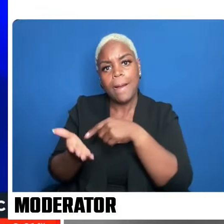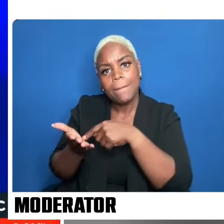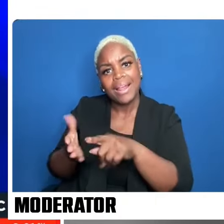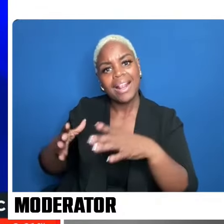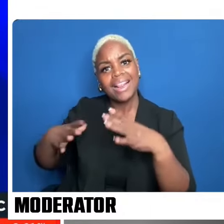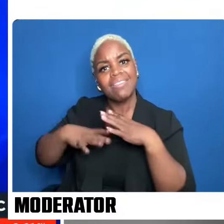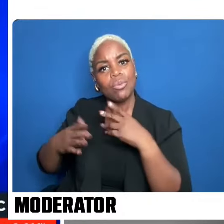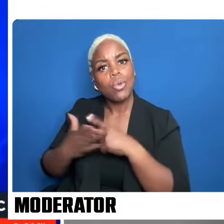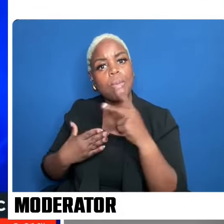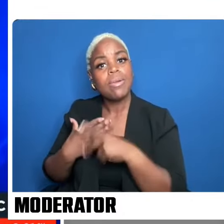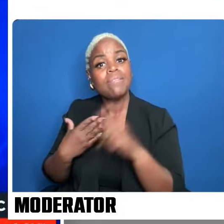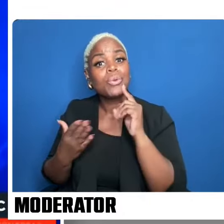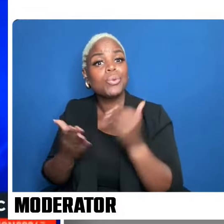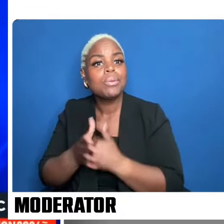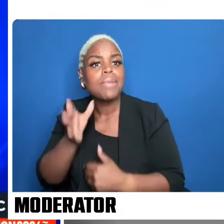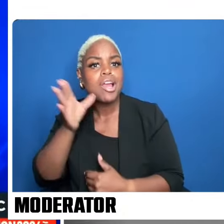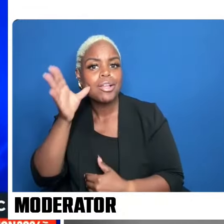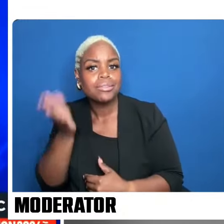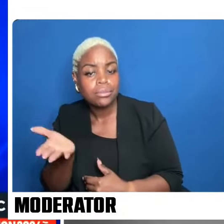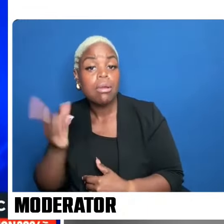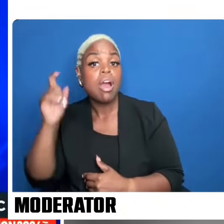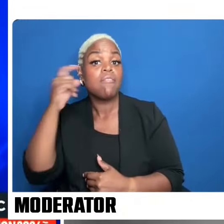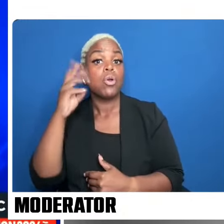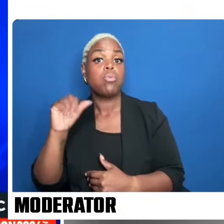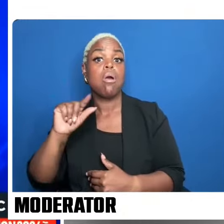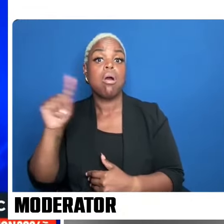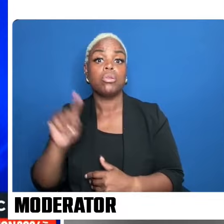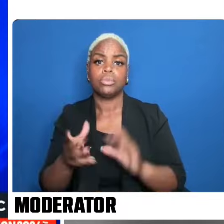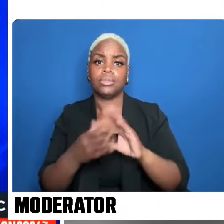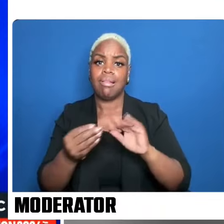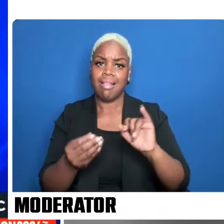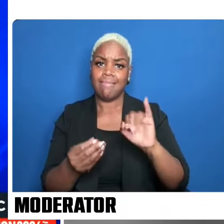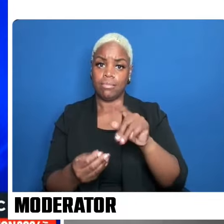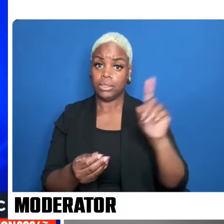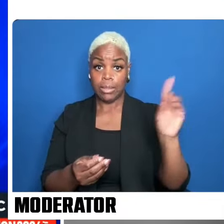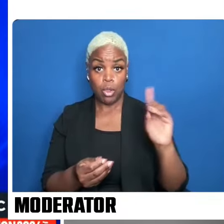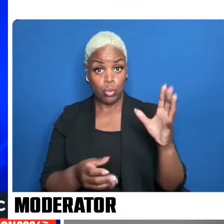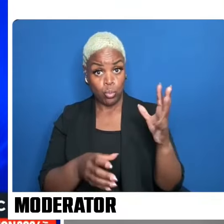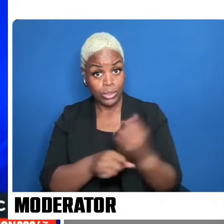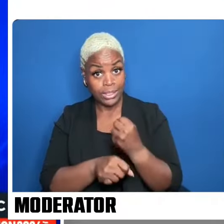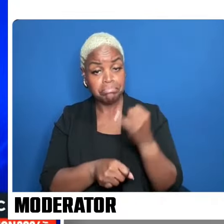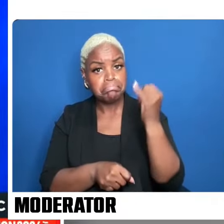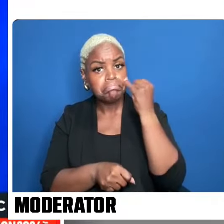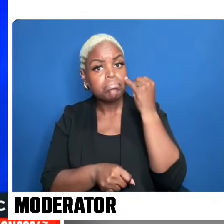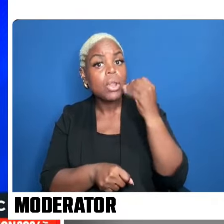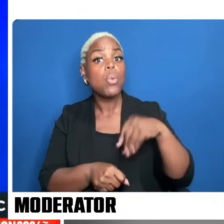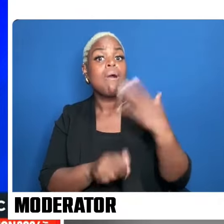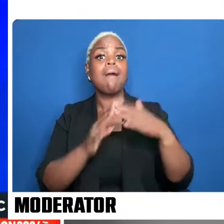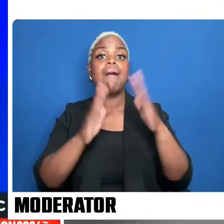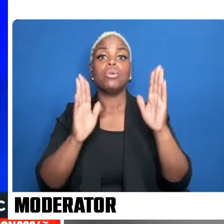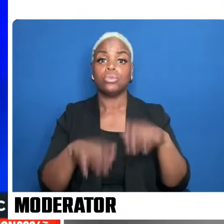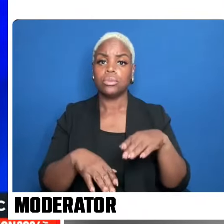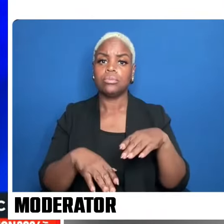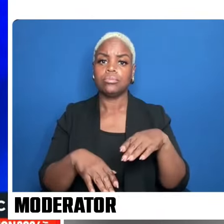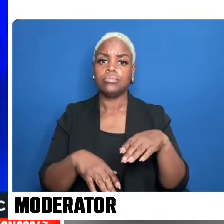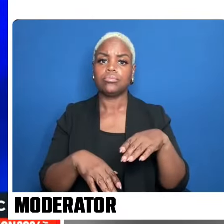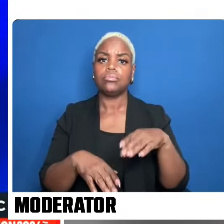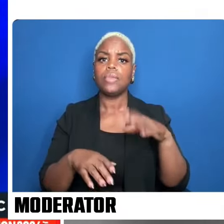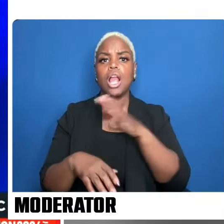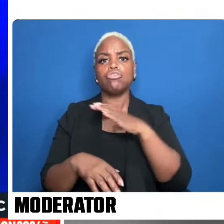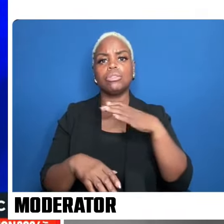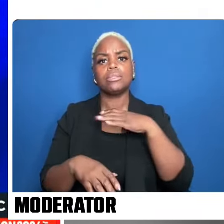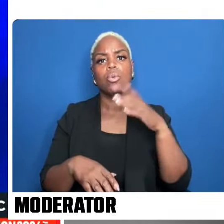if Democrats win both the White House and Congress, this is a day one priority for you. How long should employers be required